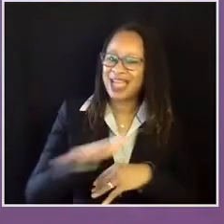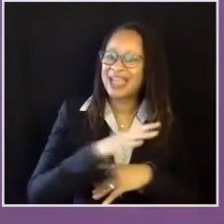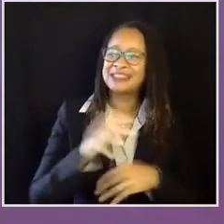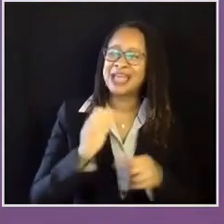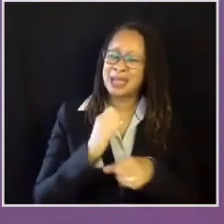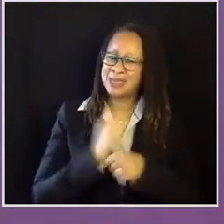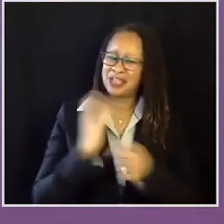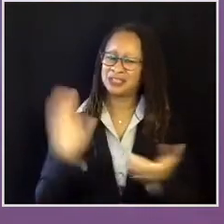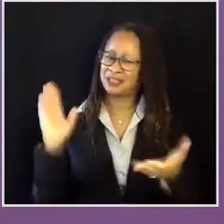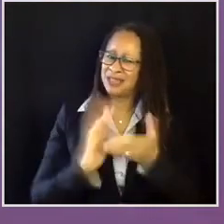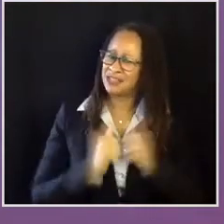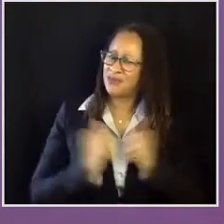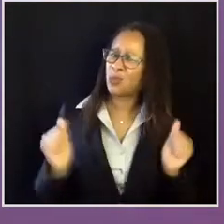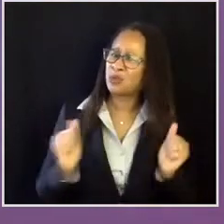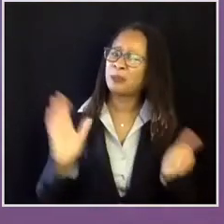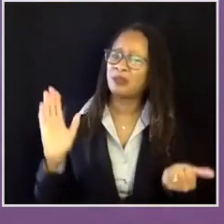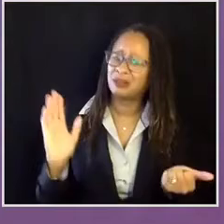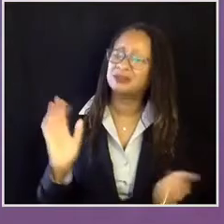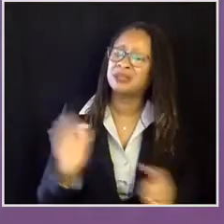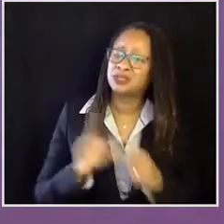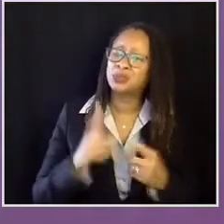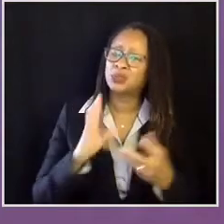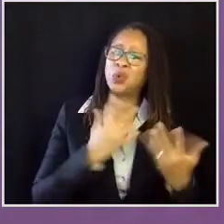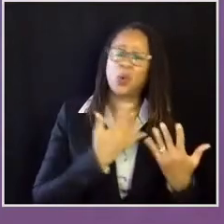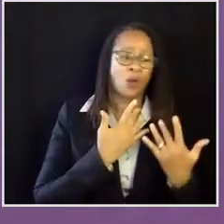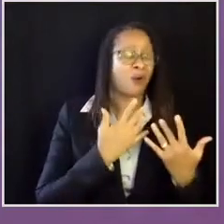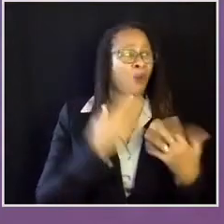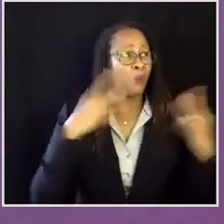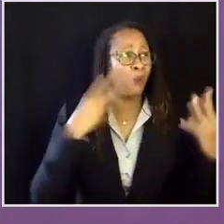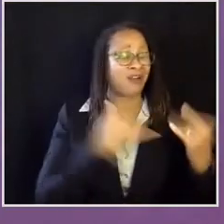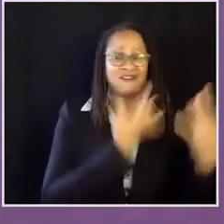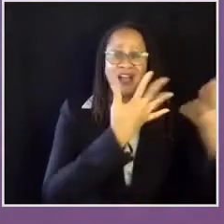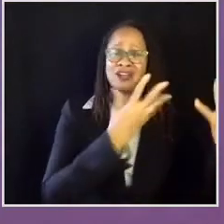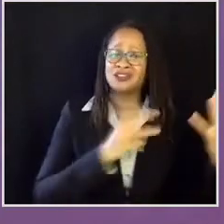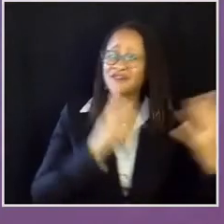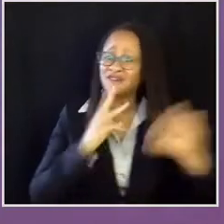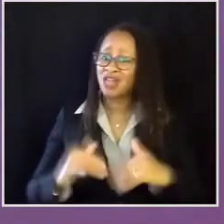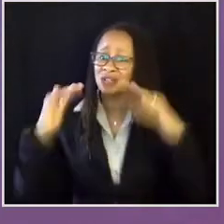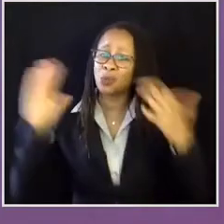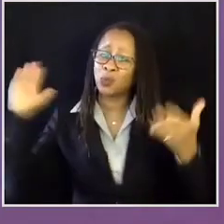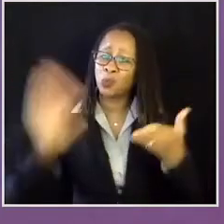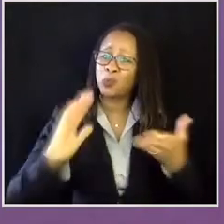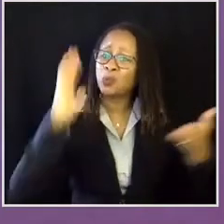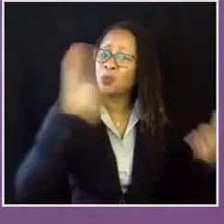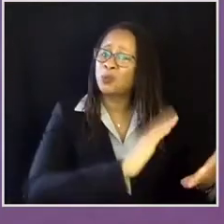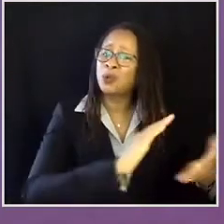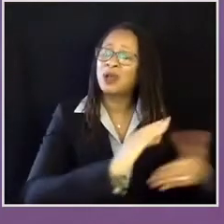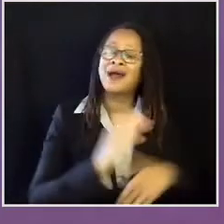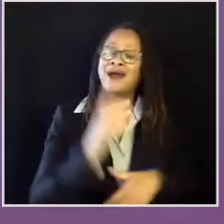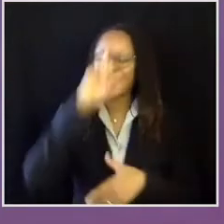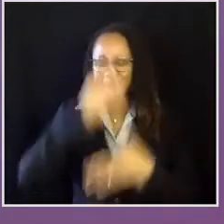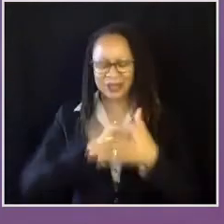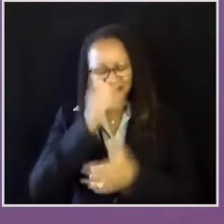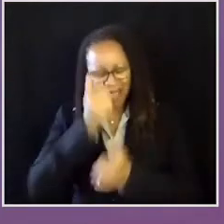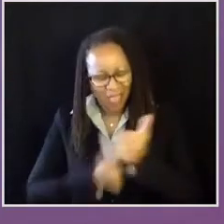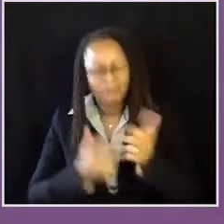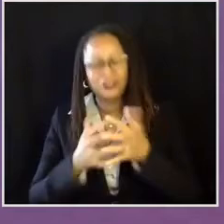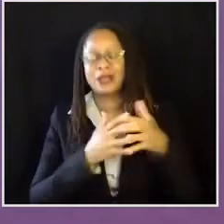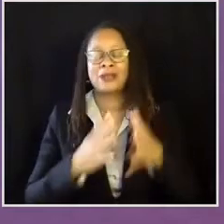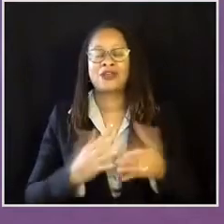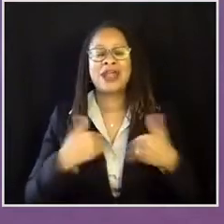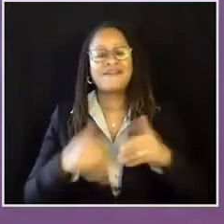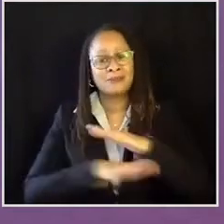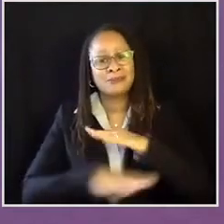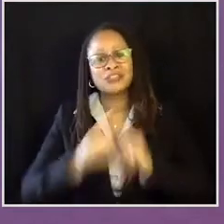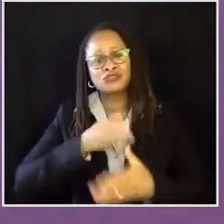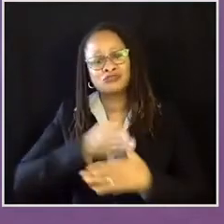less vulnerable to wildfires and floods. I believe that every American has a fundamental right to breathe